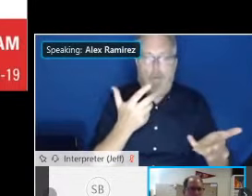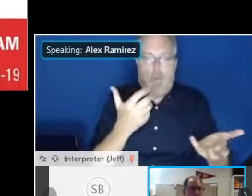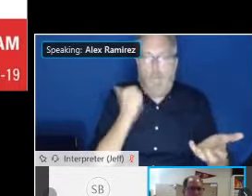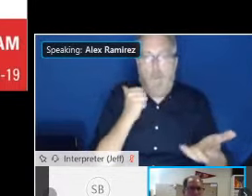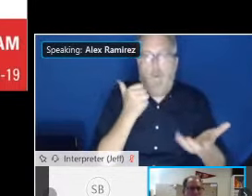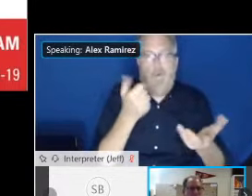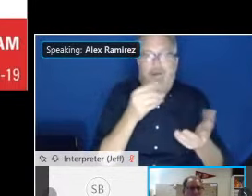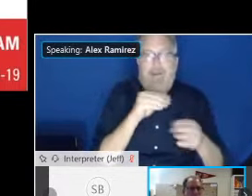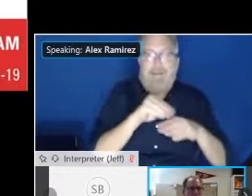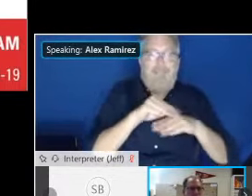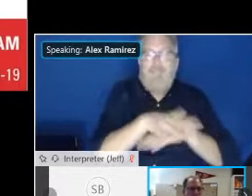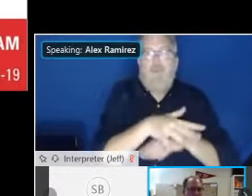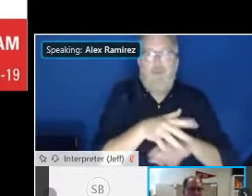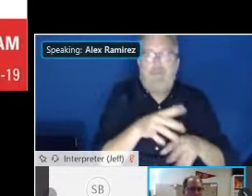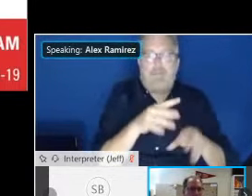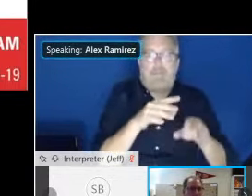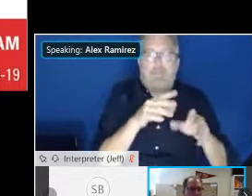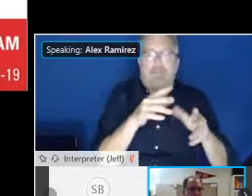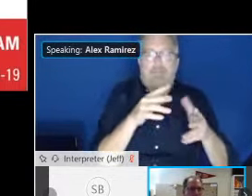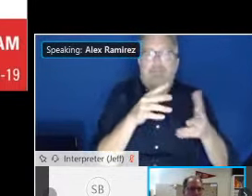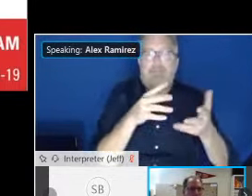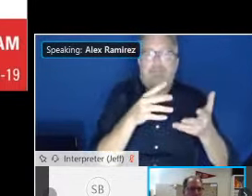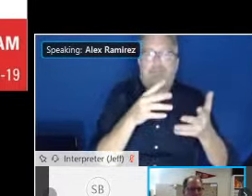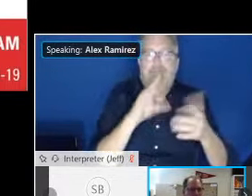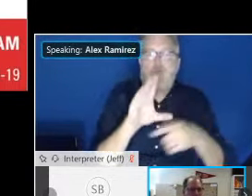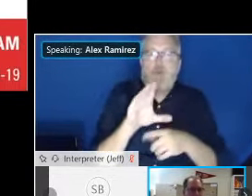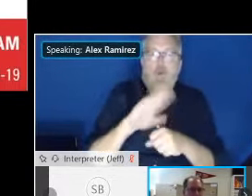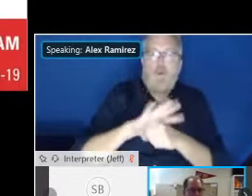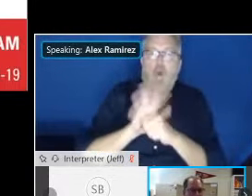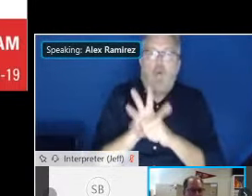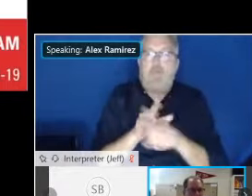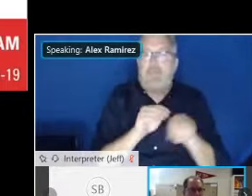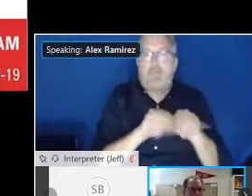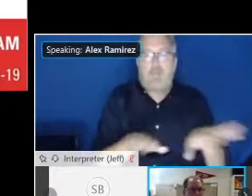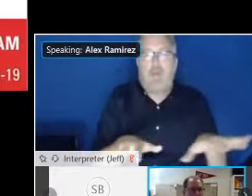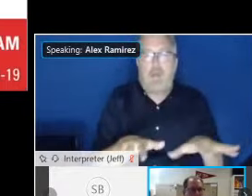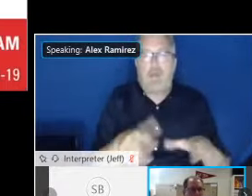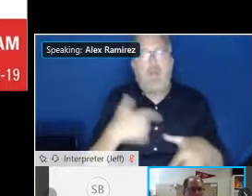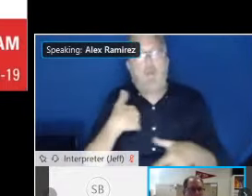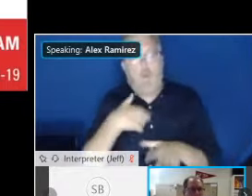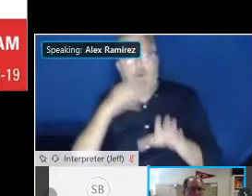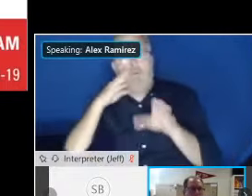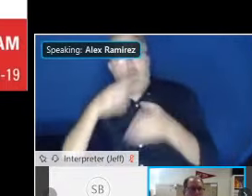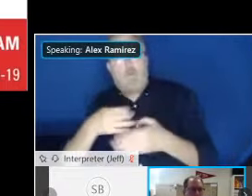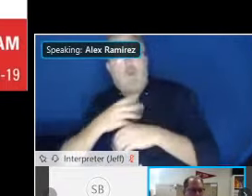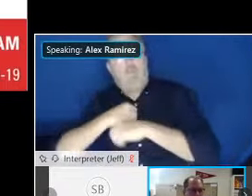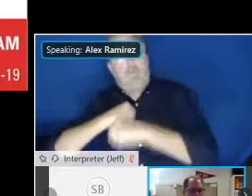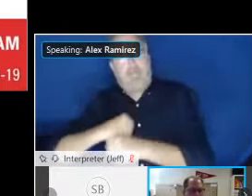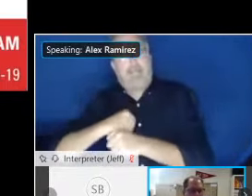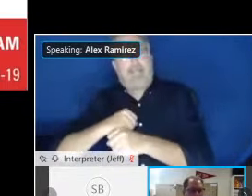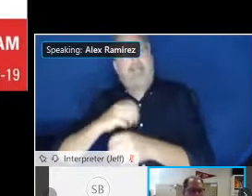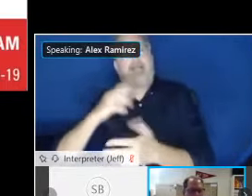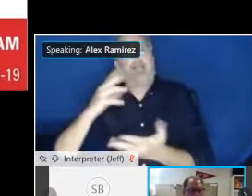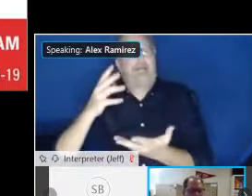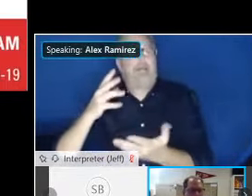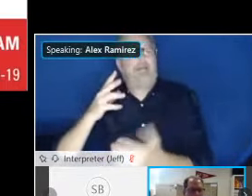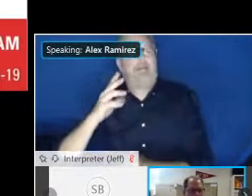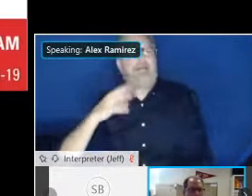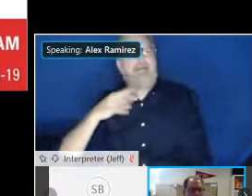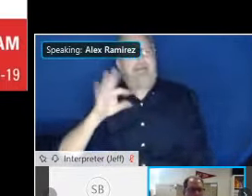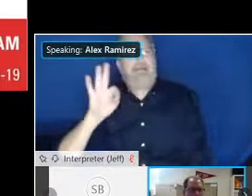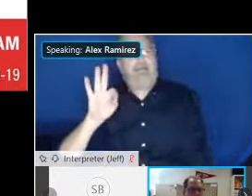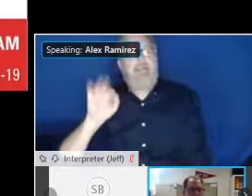spread. We're focused in the classroom, we're focused in protecting the employees, the faculty, and the